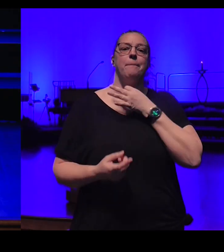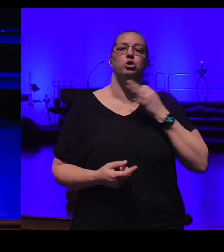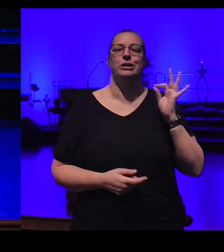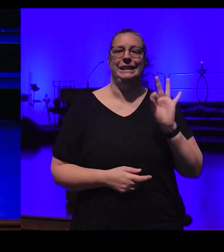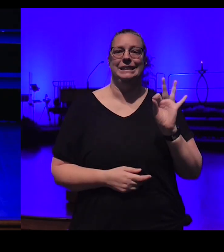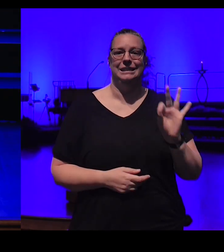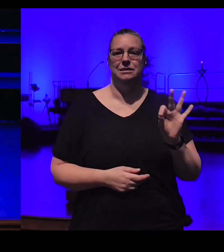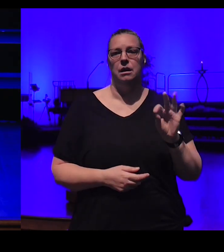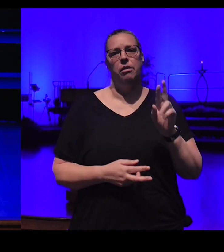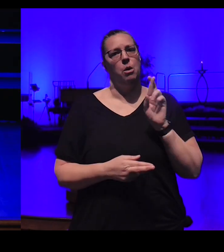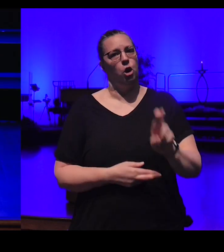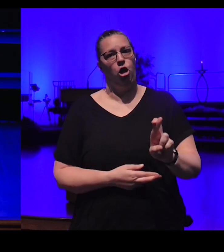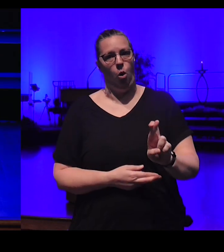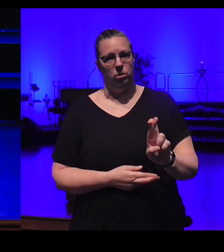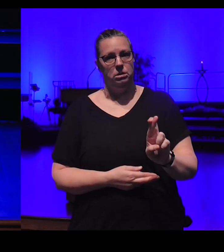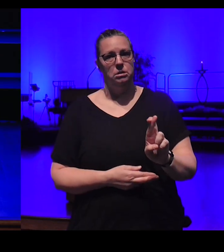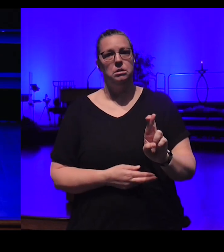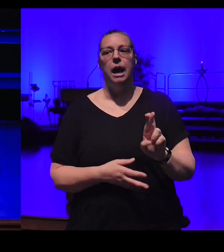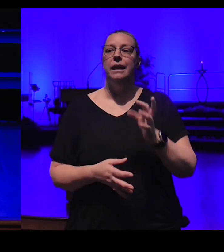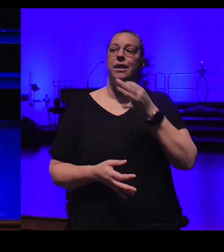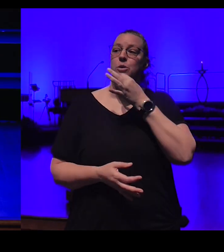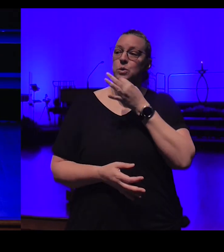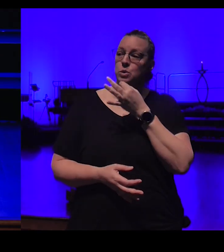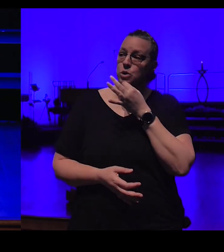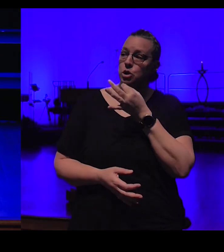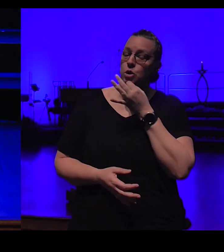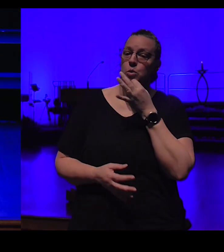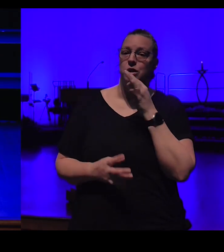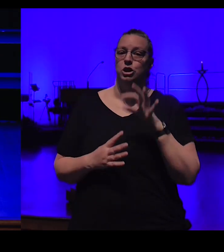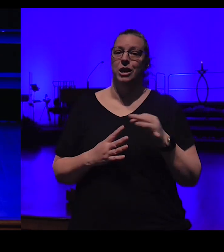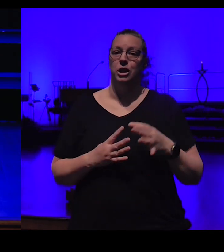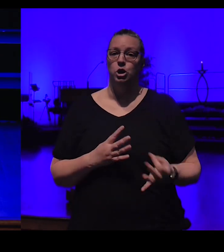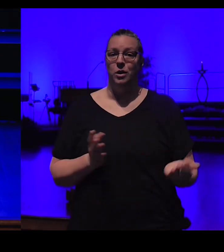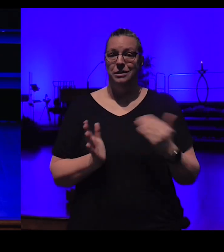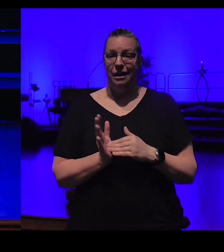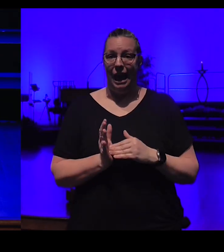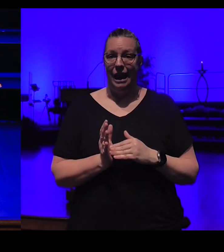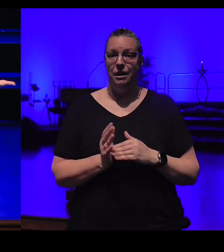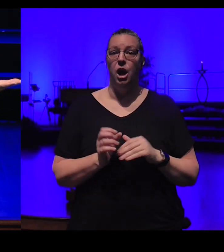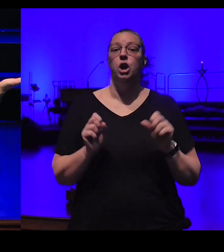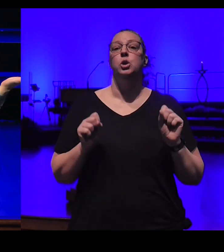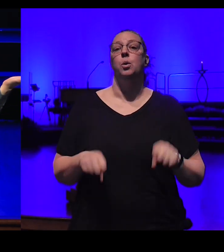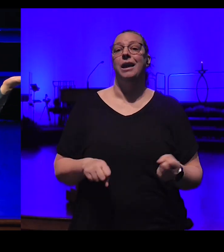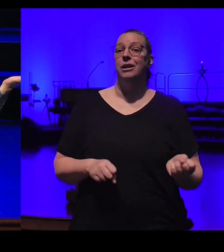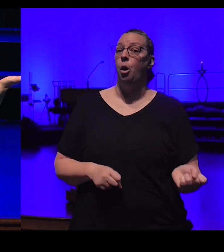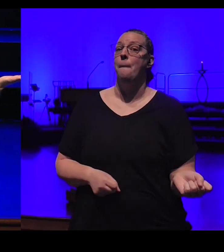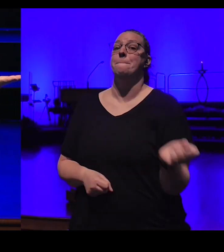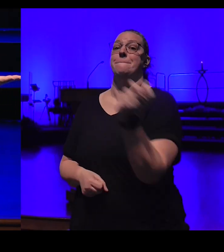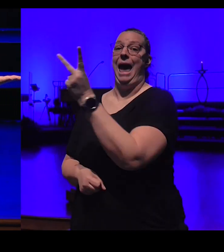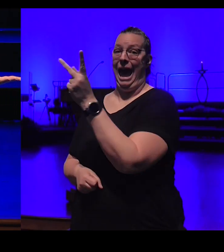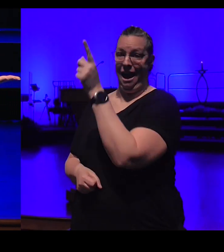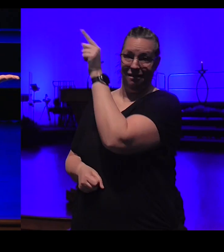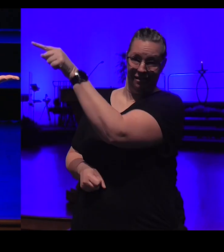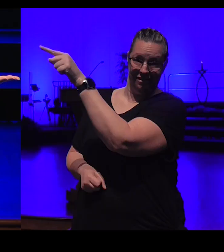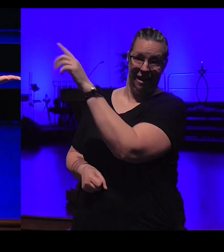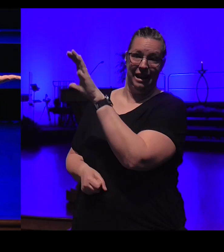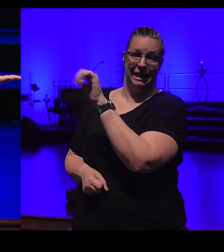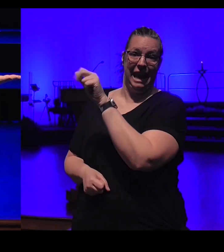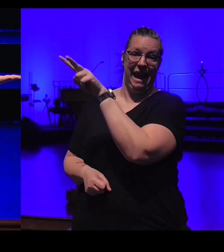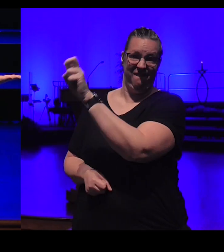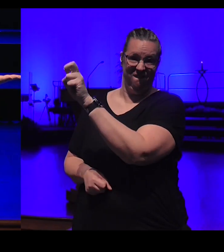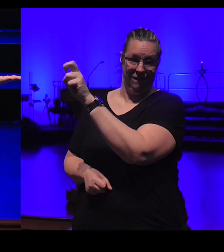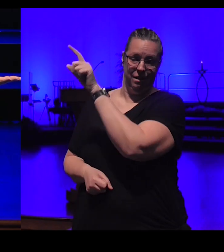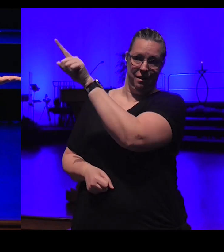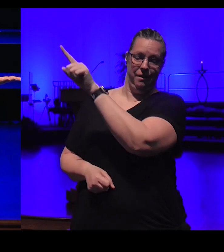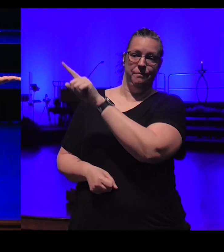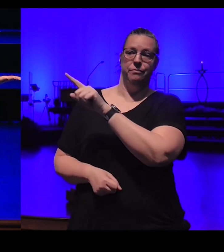very close, and pretty soon she was faced with a choice again. You can either go back to the cave and commune all the